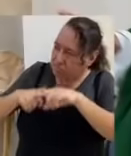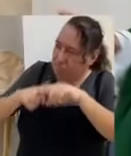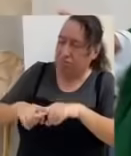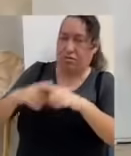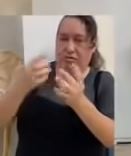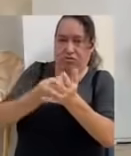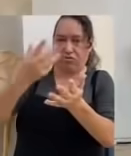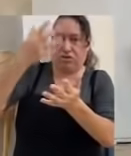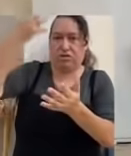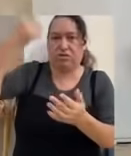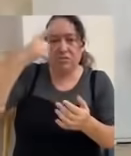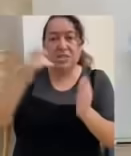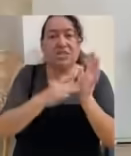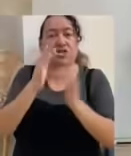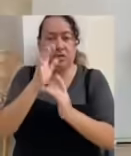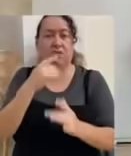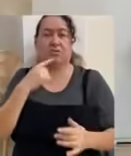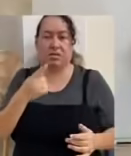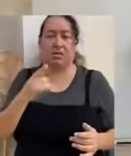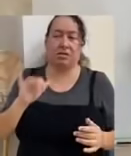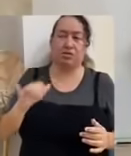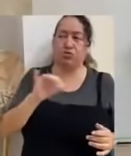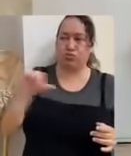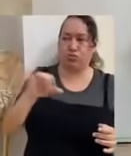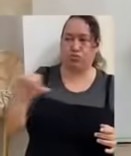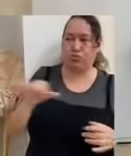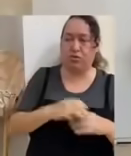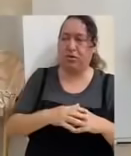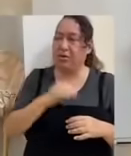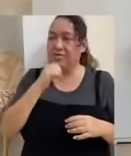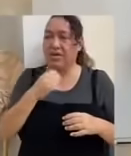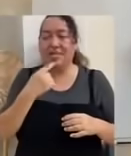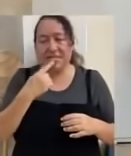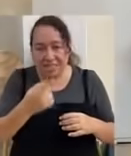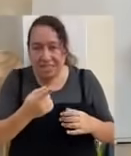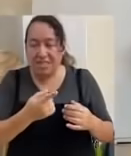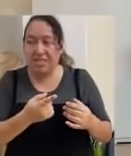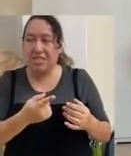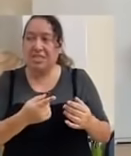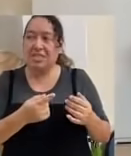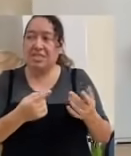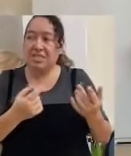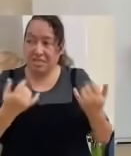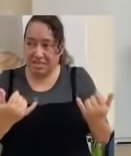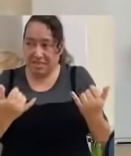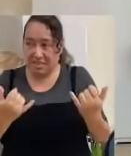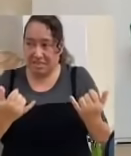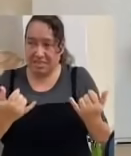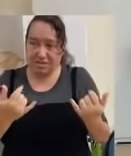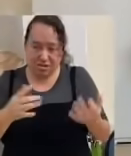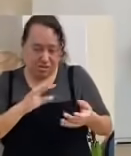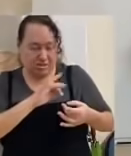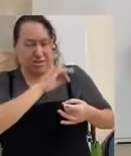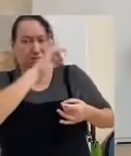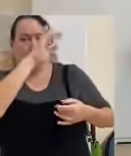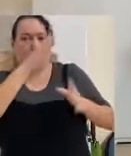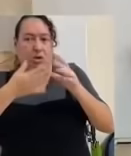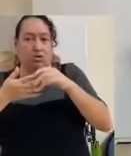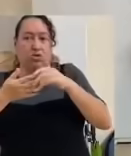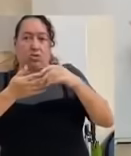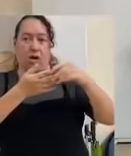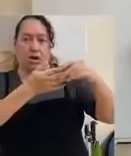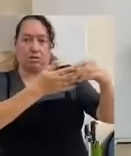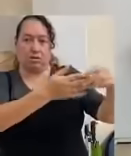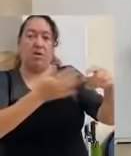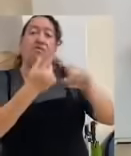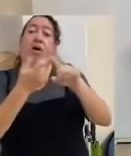us too. And I'm not saying for this, but you, this as a spiritual guidance from the